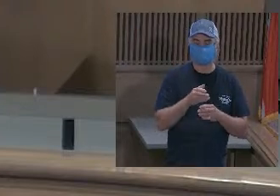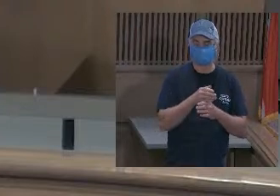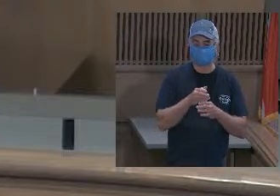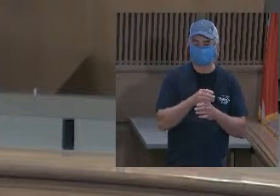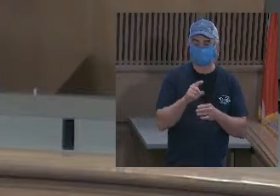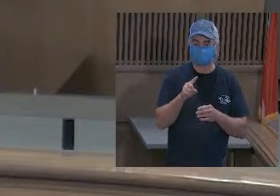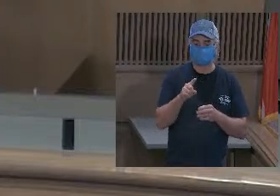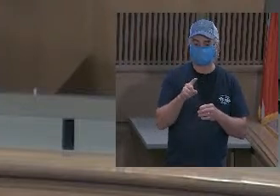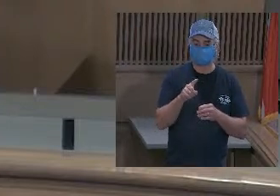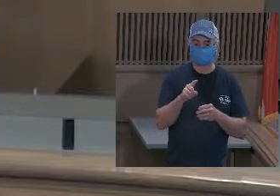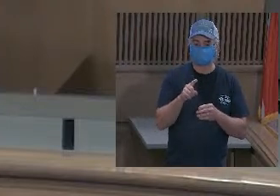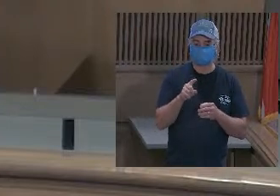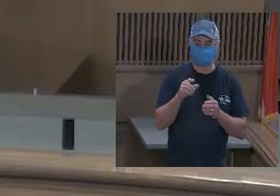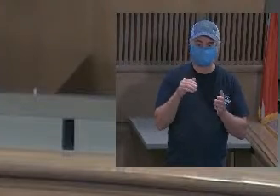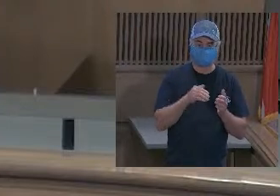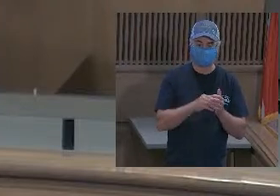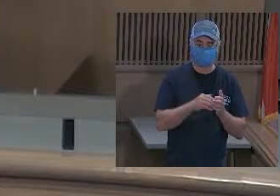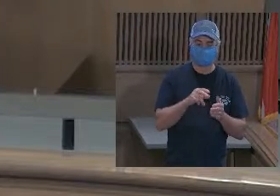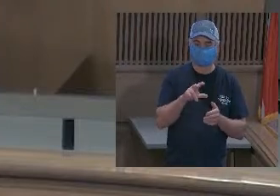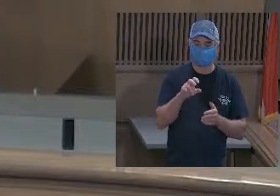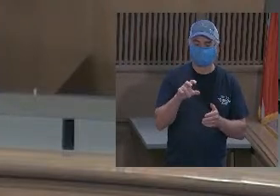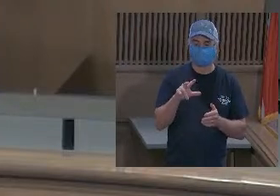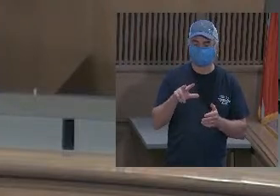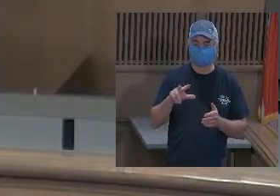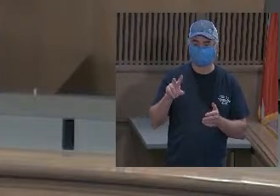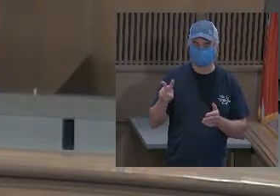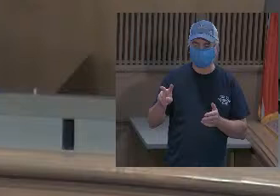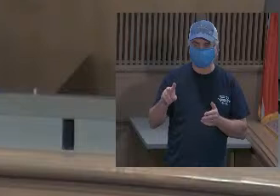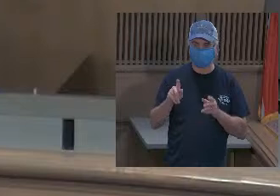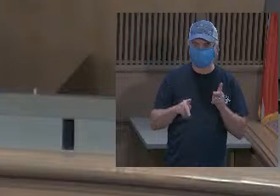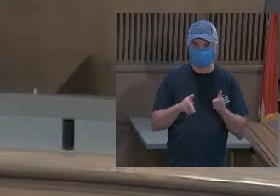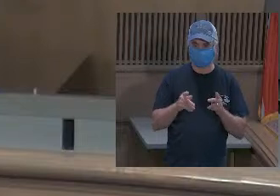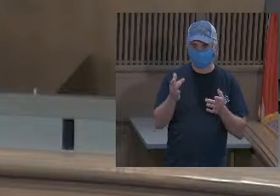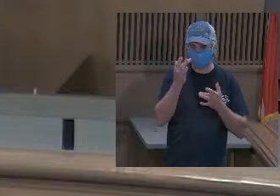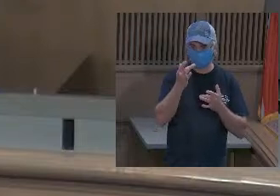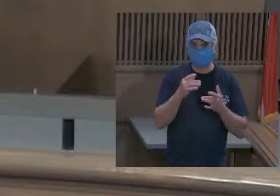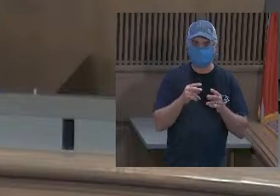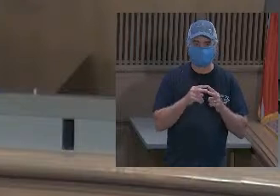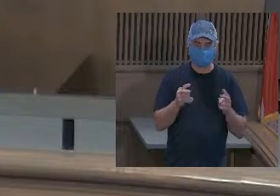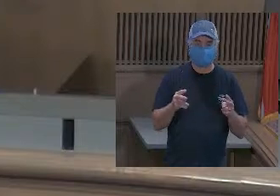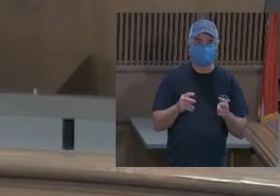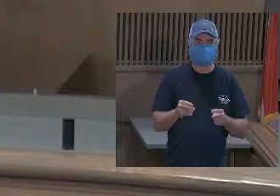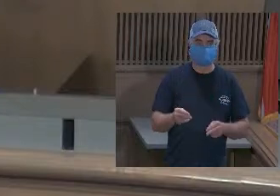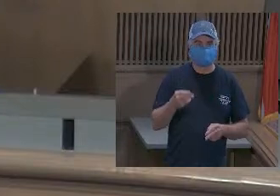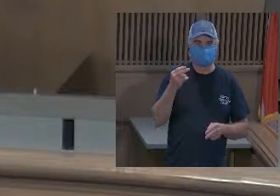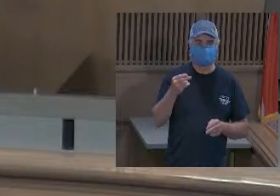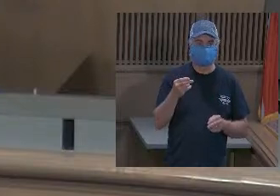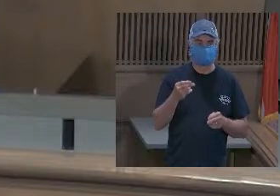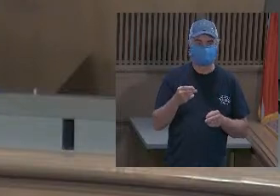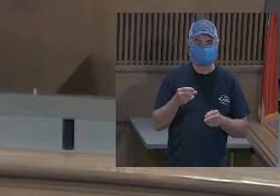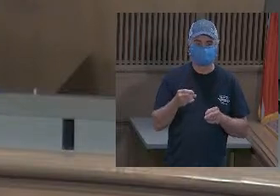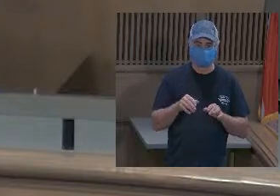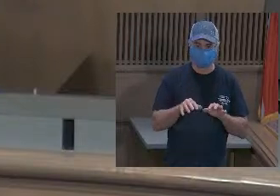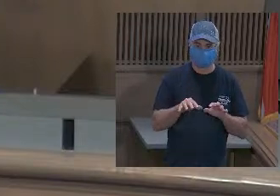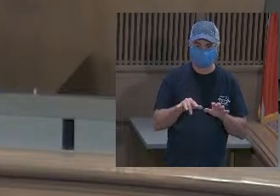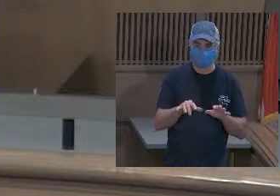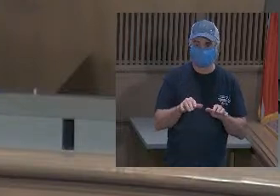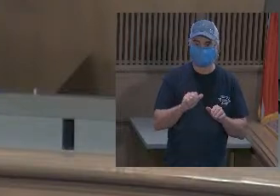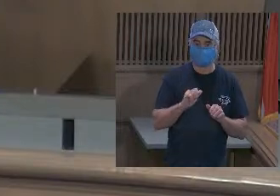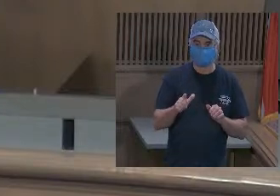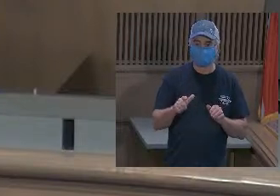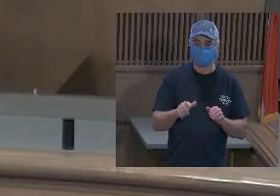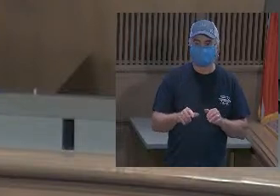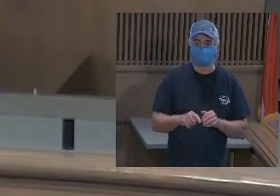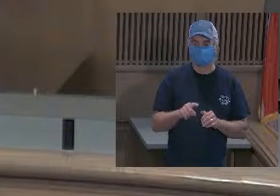comes to 1,332. That's a very high rate of spread. Actually, all 159 counties